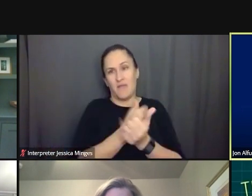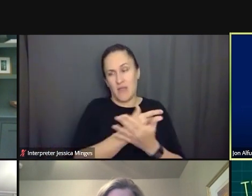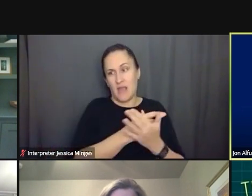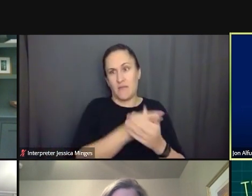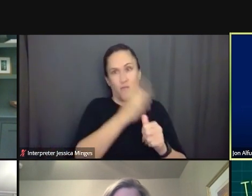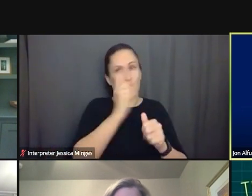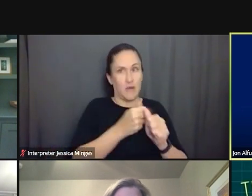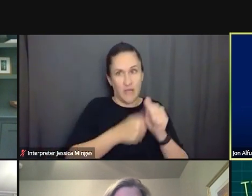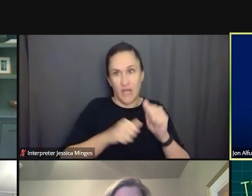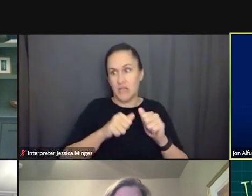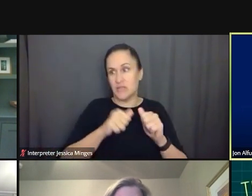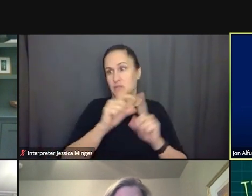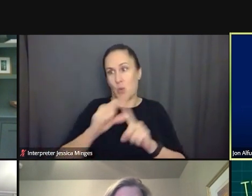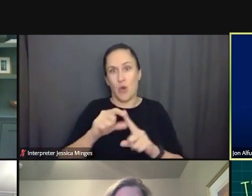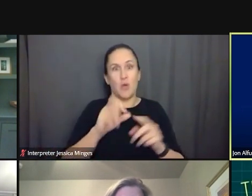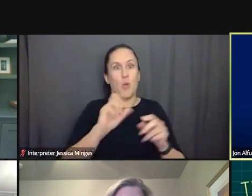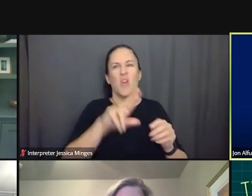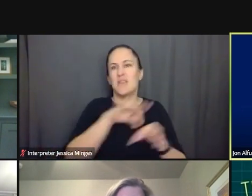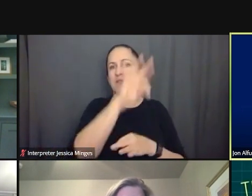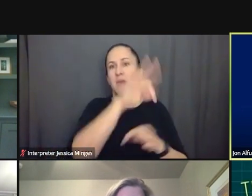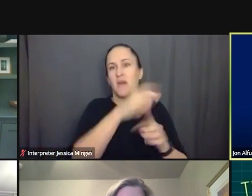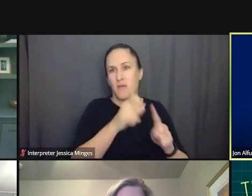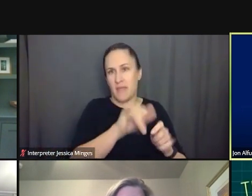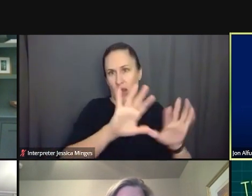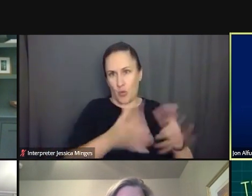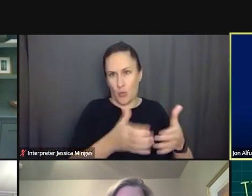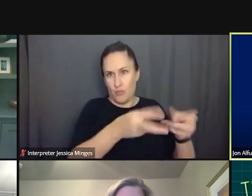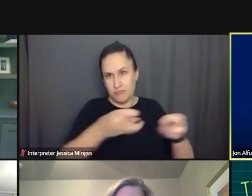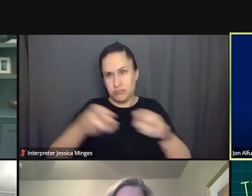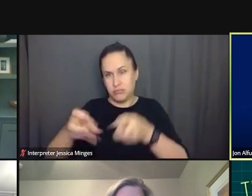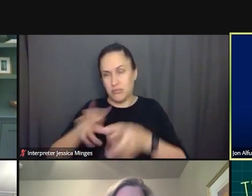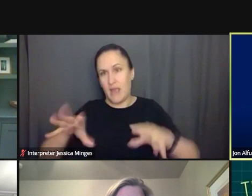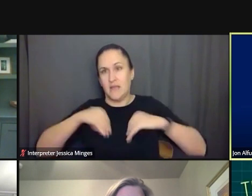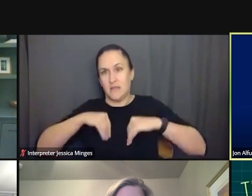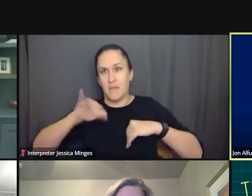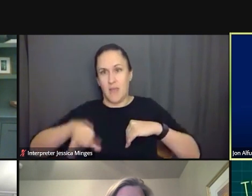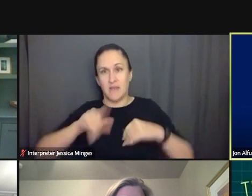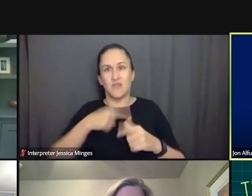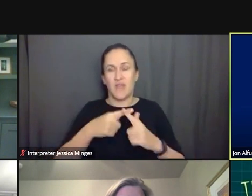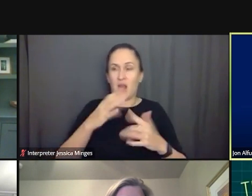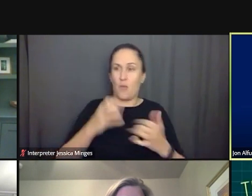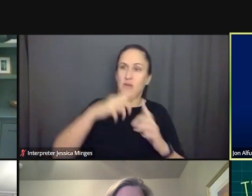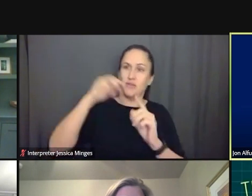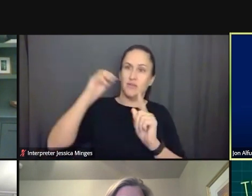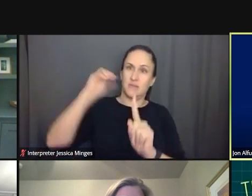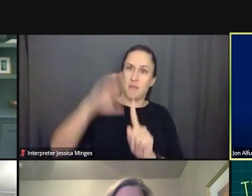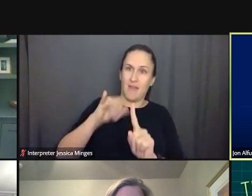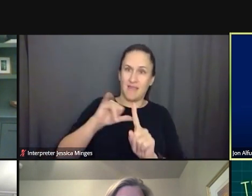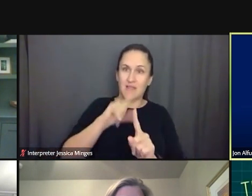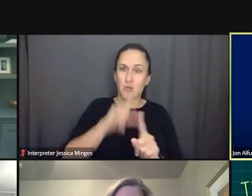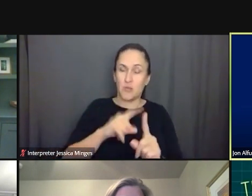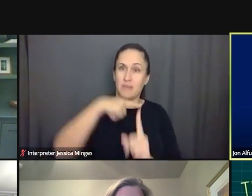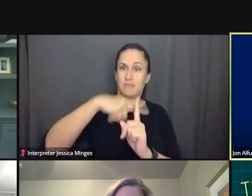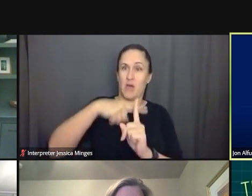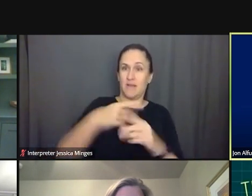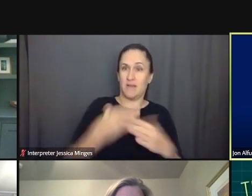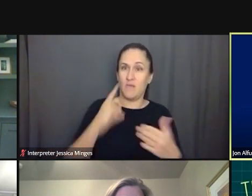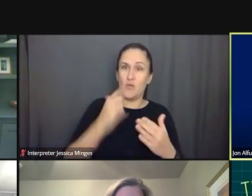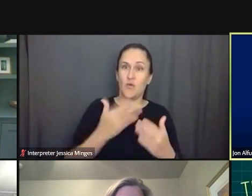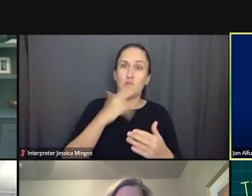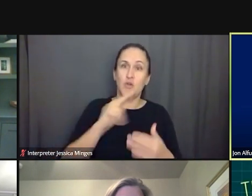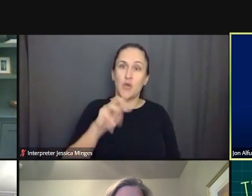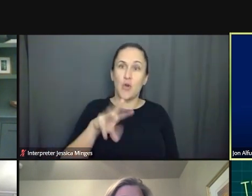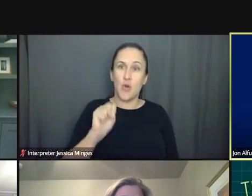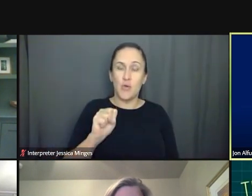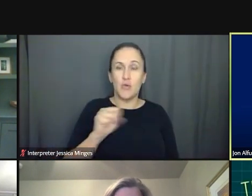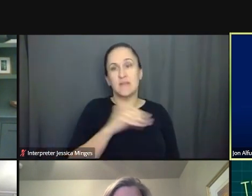recommendation that came out of the working group that was approved by the council. So just wanted to spotlight that as a really, I think, bright spot of some good news and just a